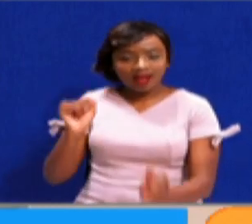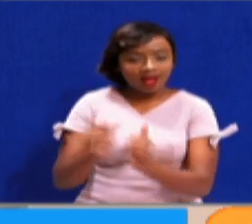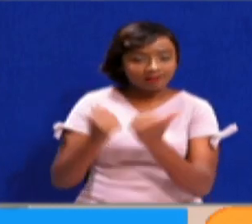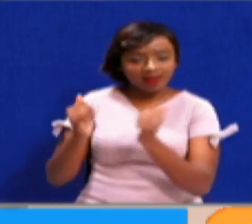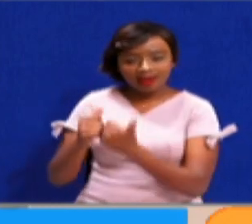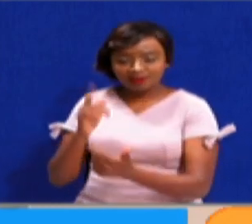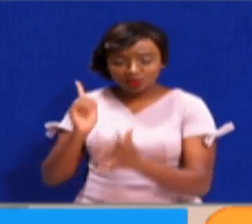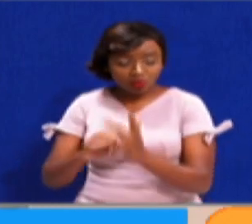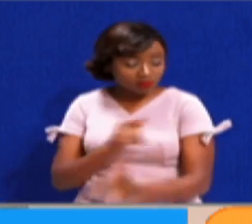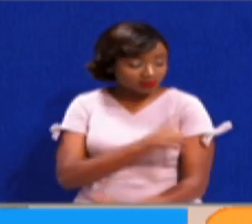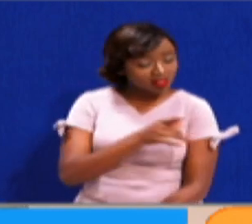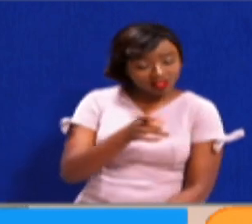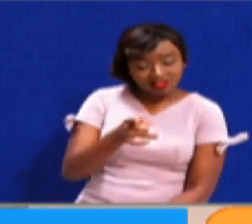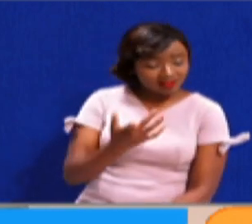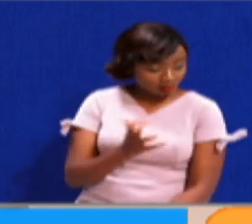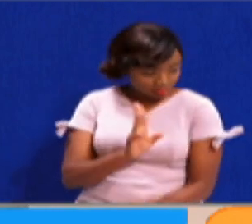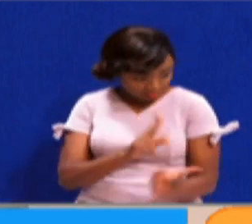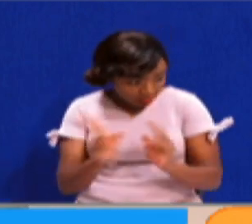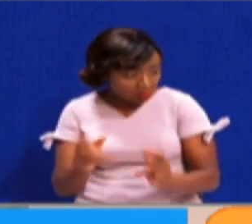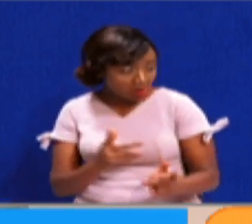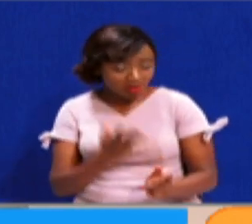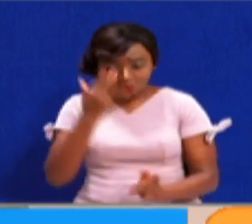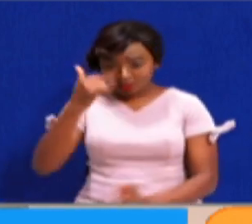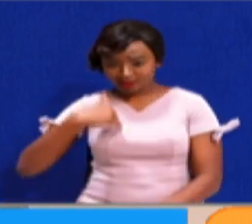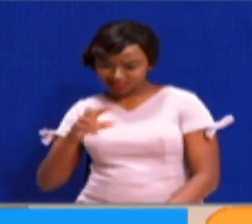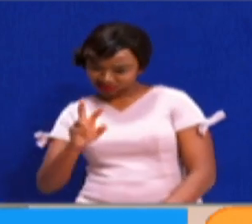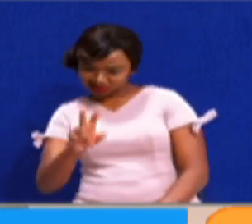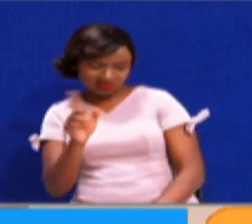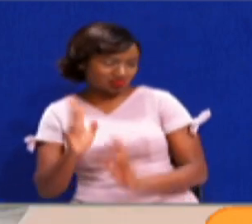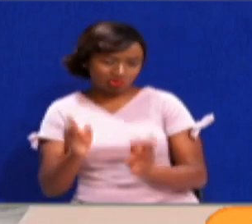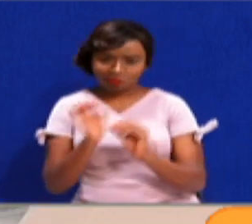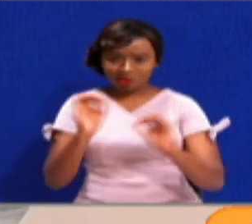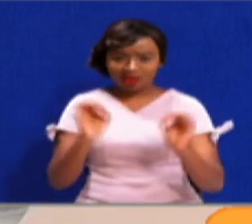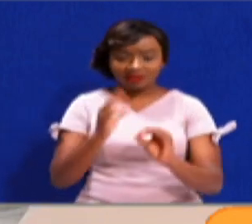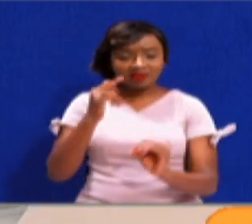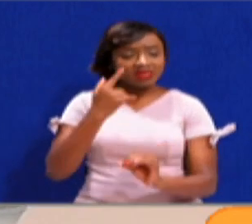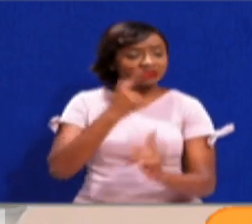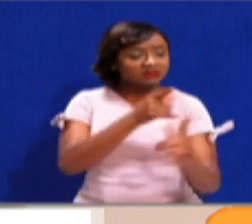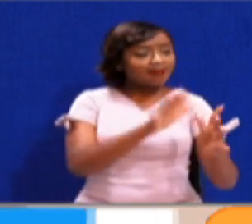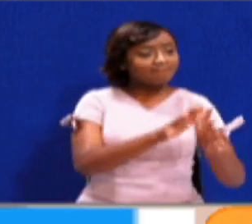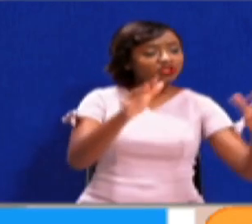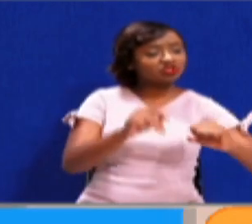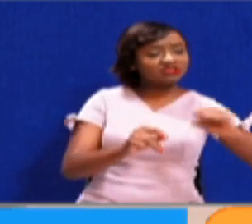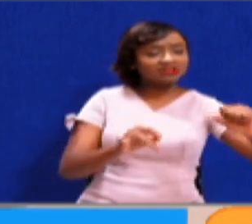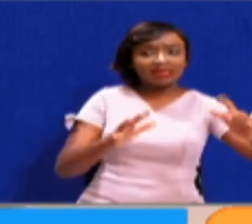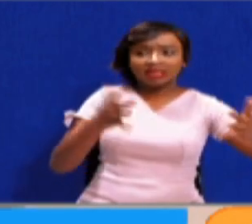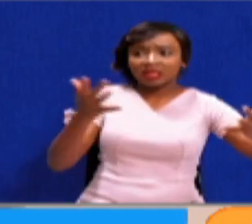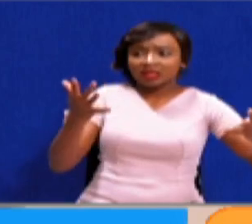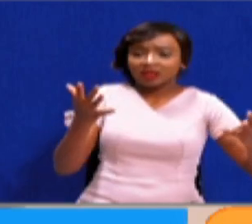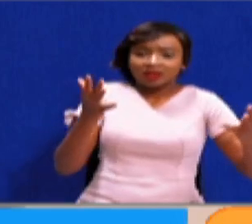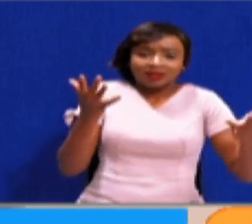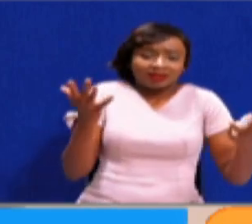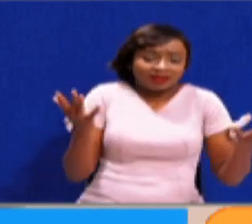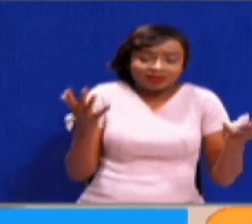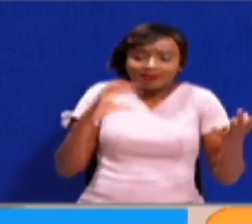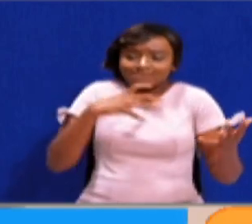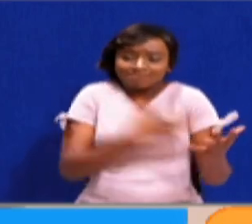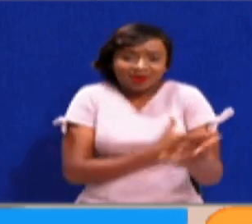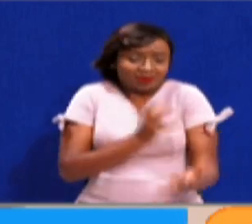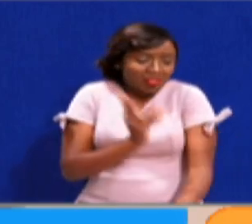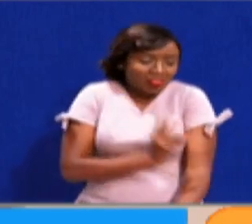This looks very strange to me, where the majority side looks helpless and they have to resort to very cheap threats that,